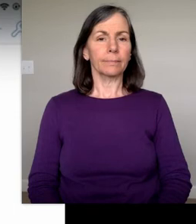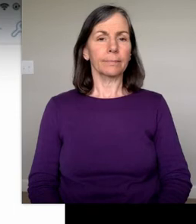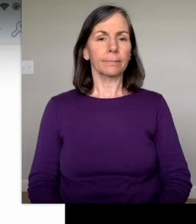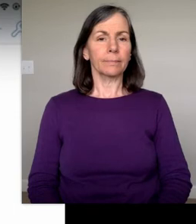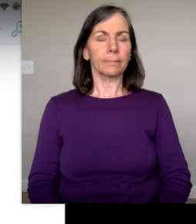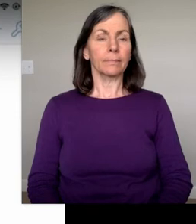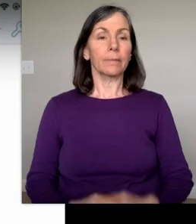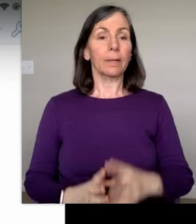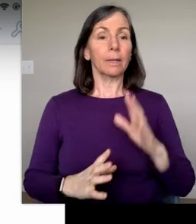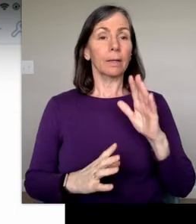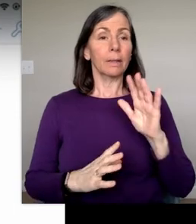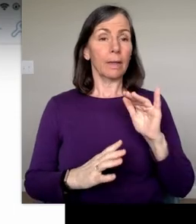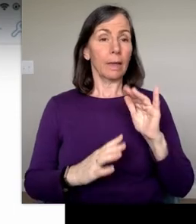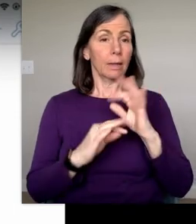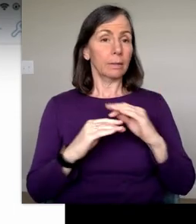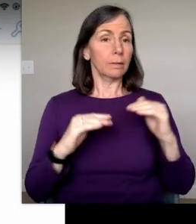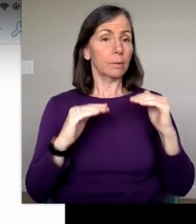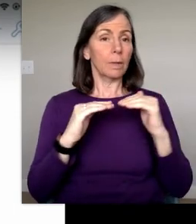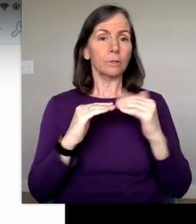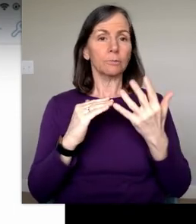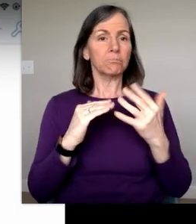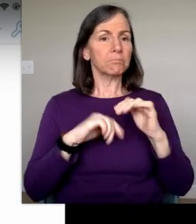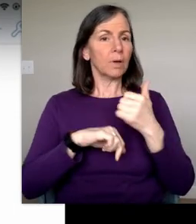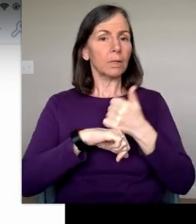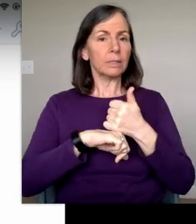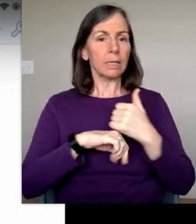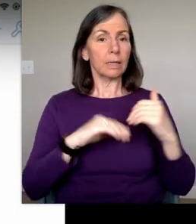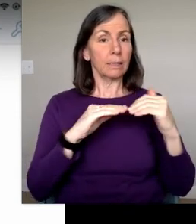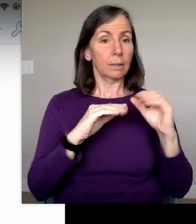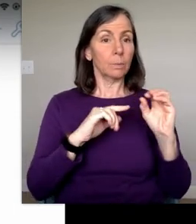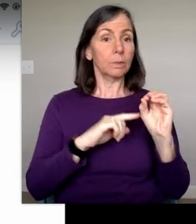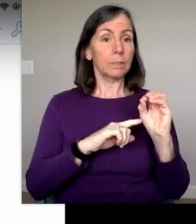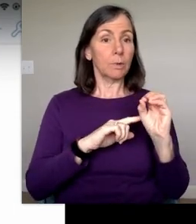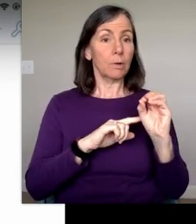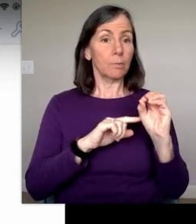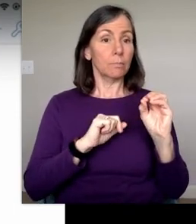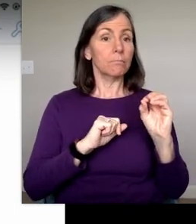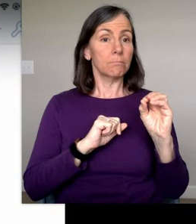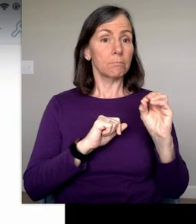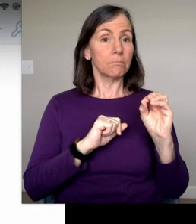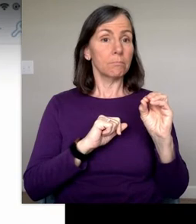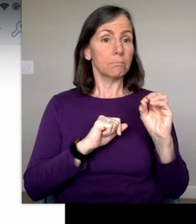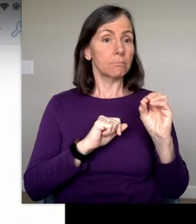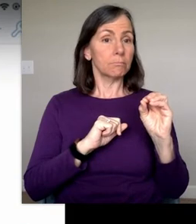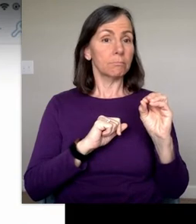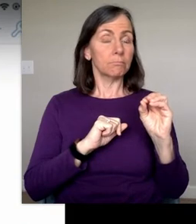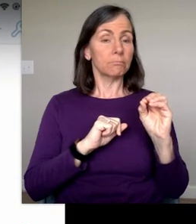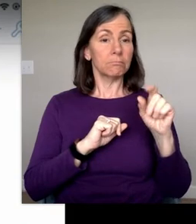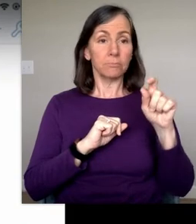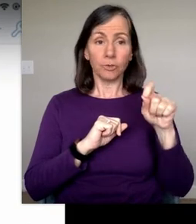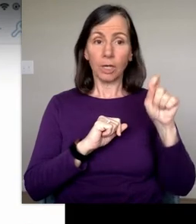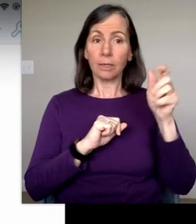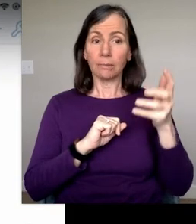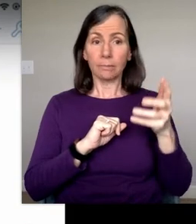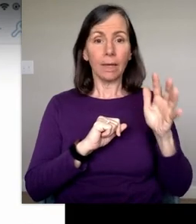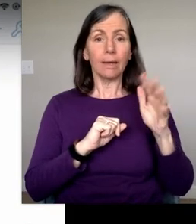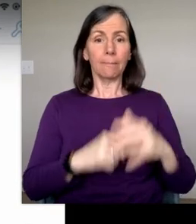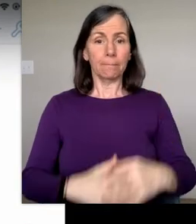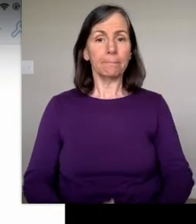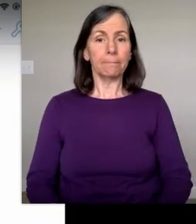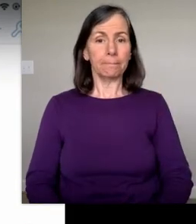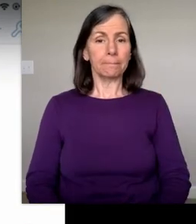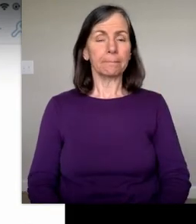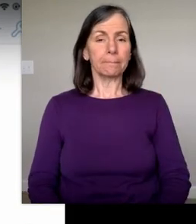This equation has already been set equal to 0, so that step is done.